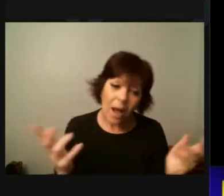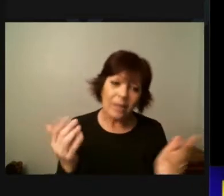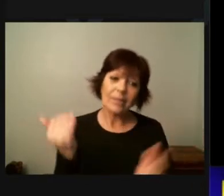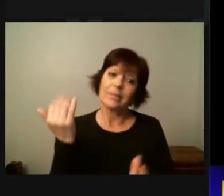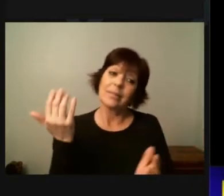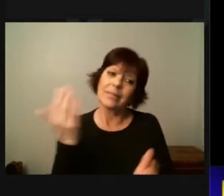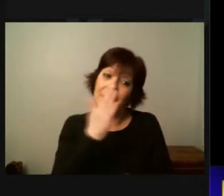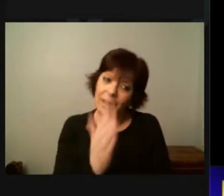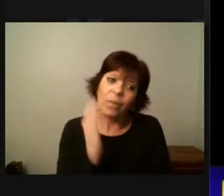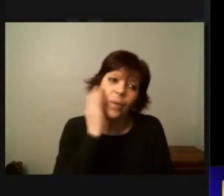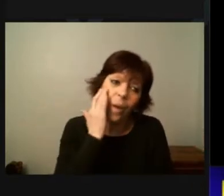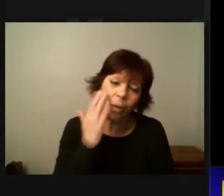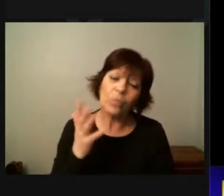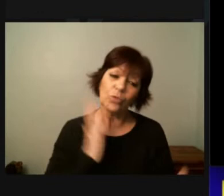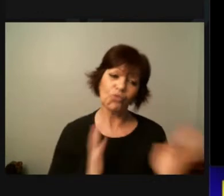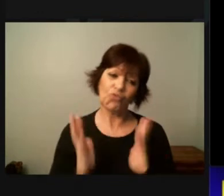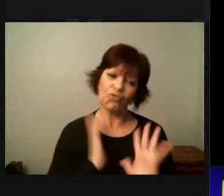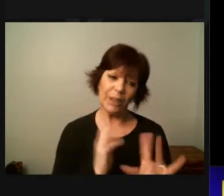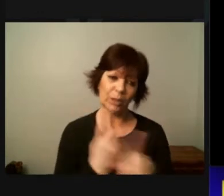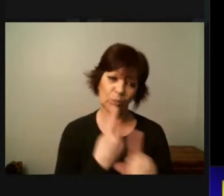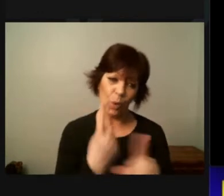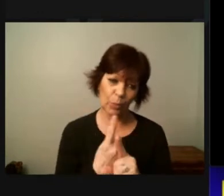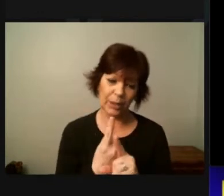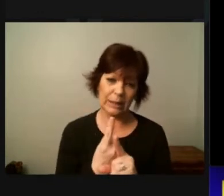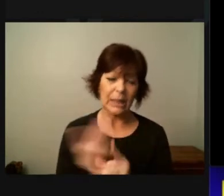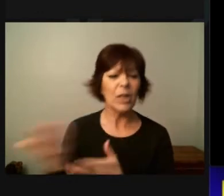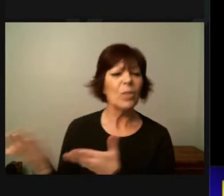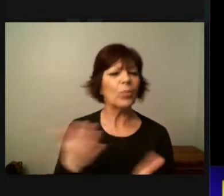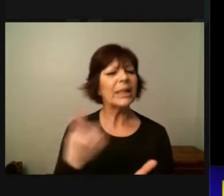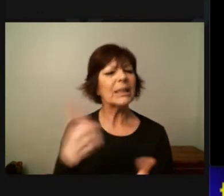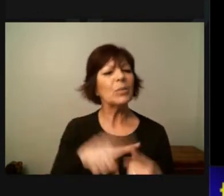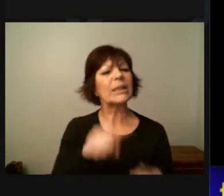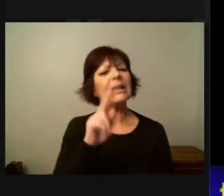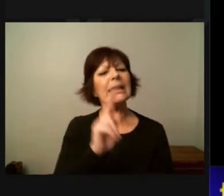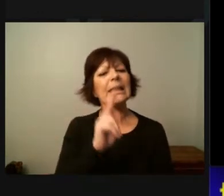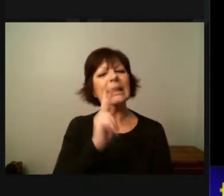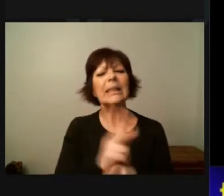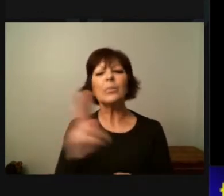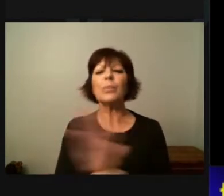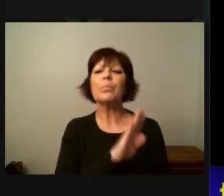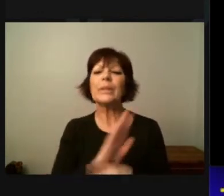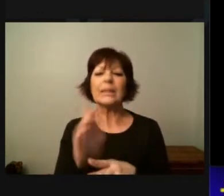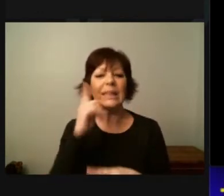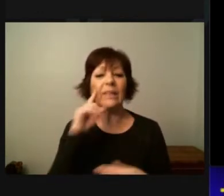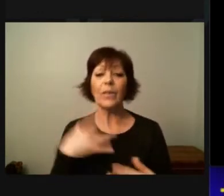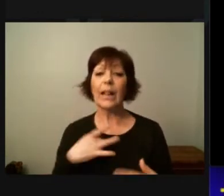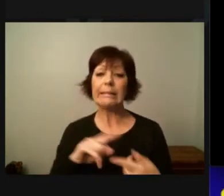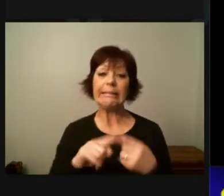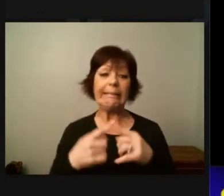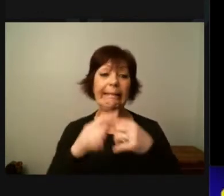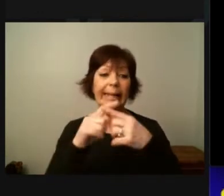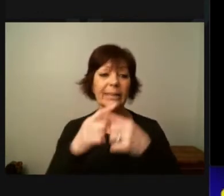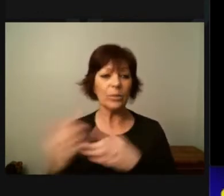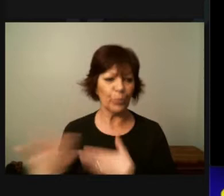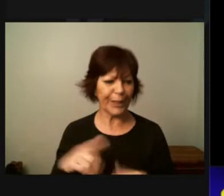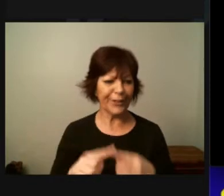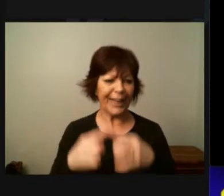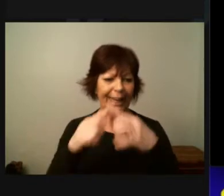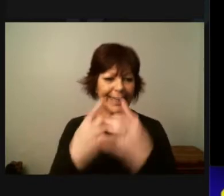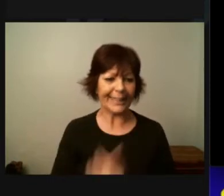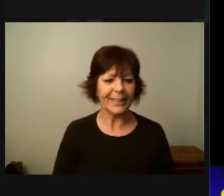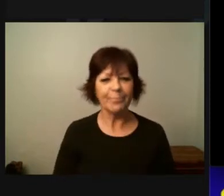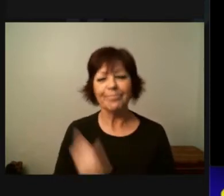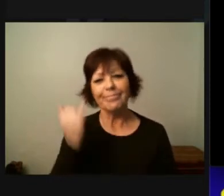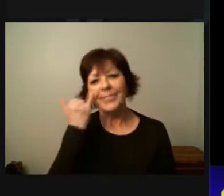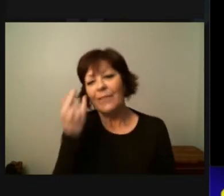case, dress appropriately. Bring something to keep you busy. If you like to knit, bring your knitting. If you like